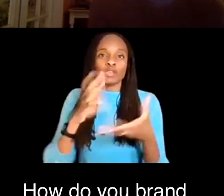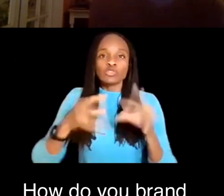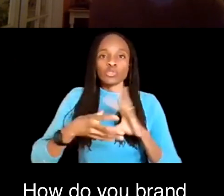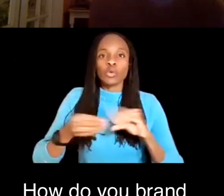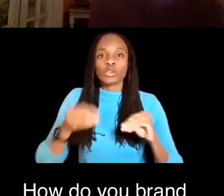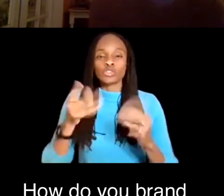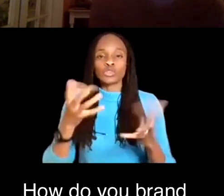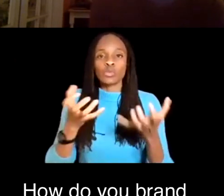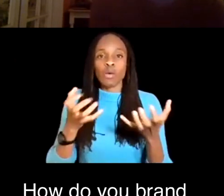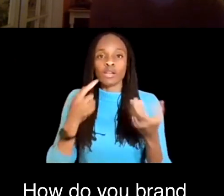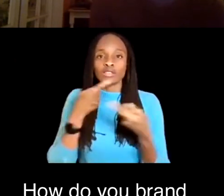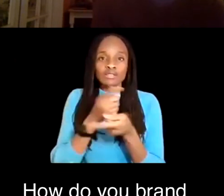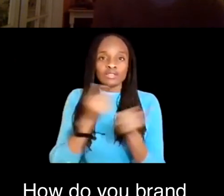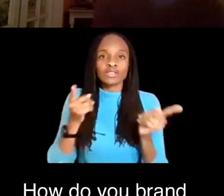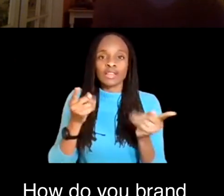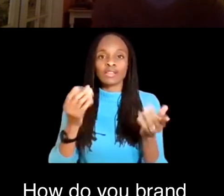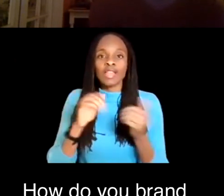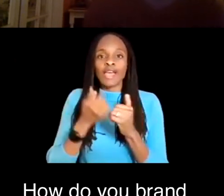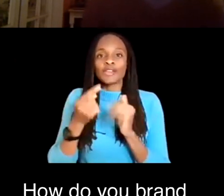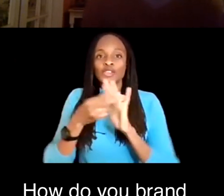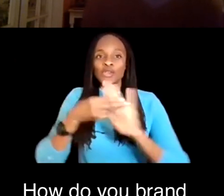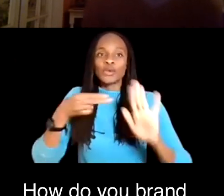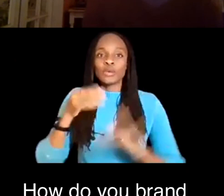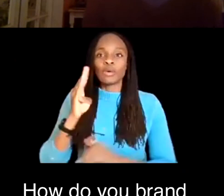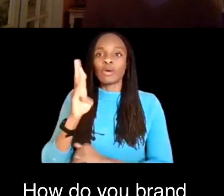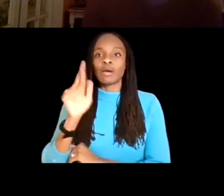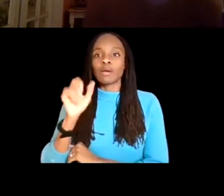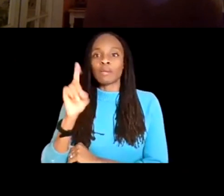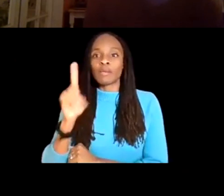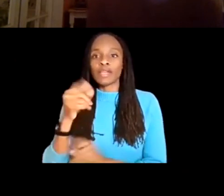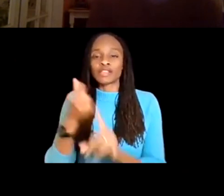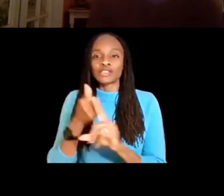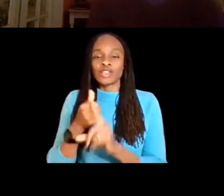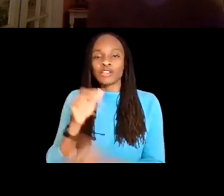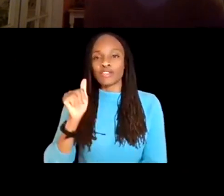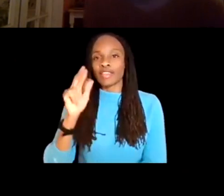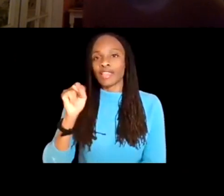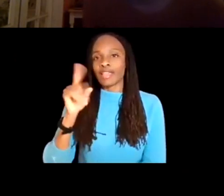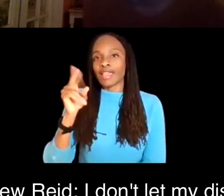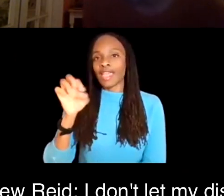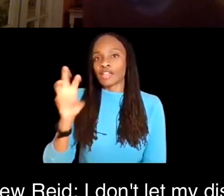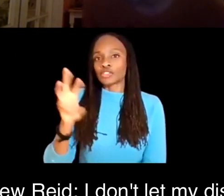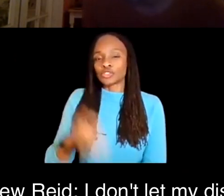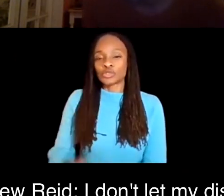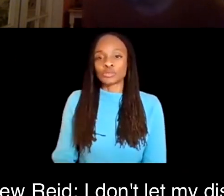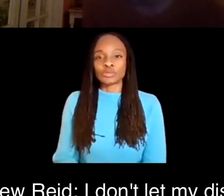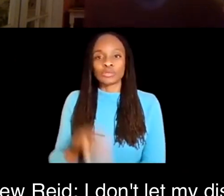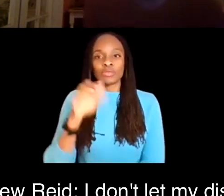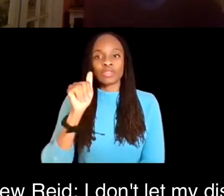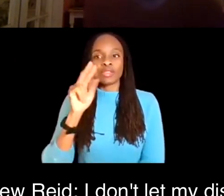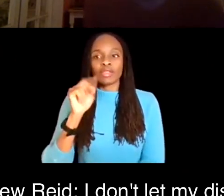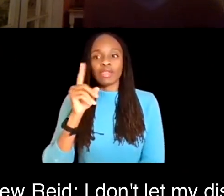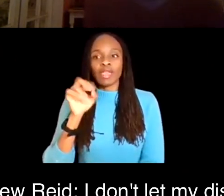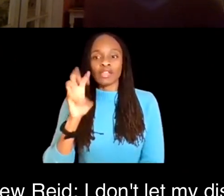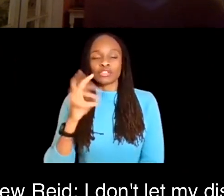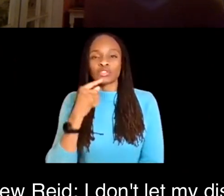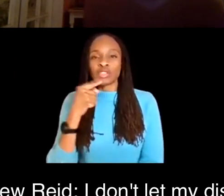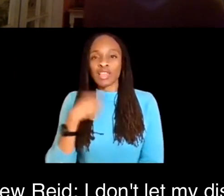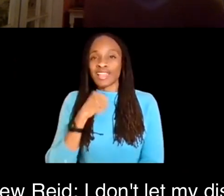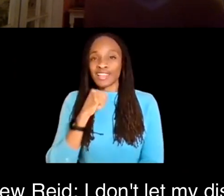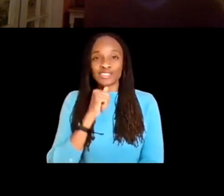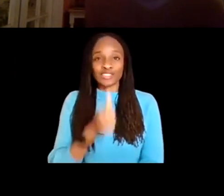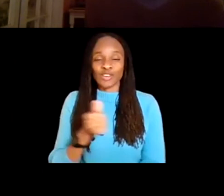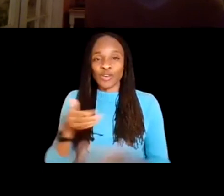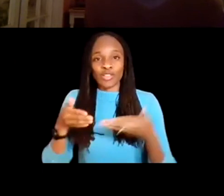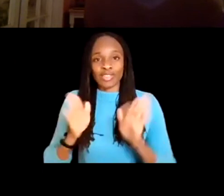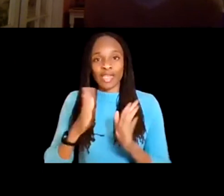yourself, Andrew? I don't let my disability define the stories